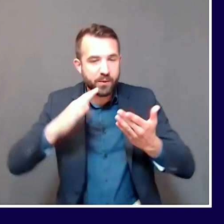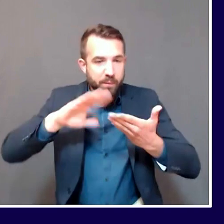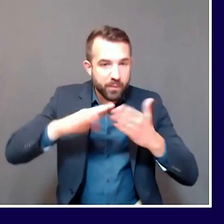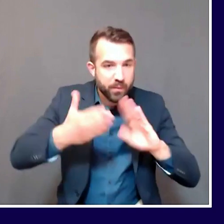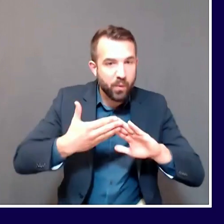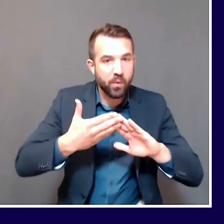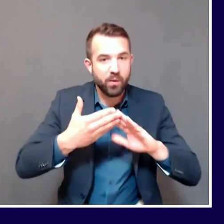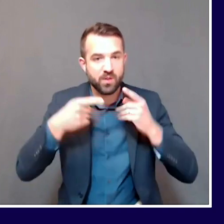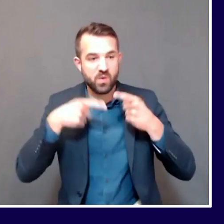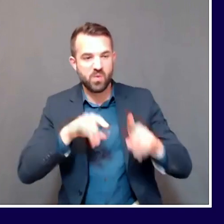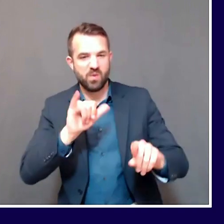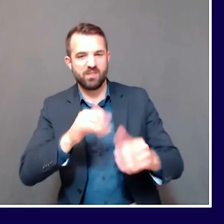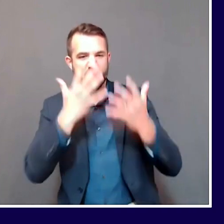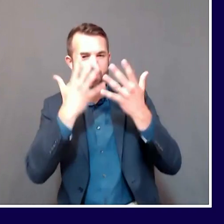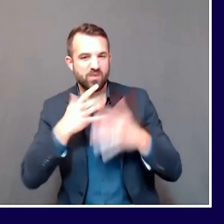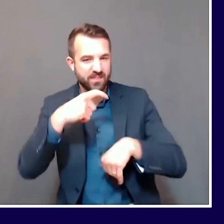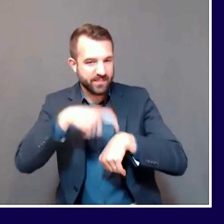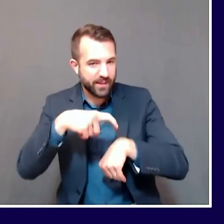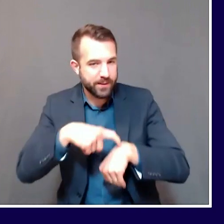time.